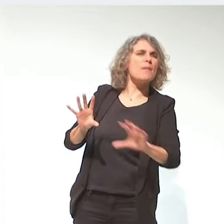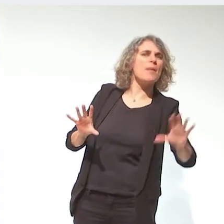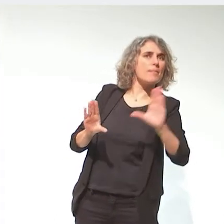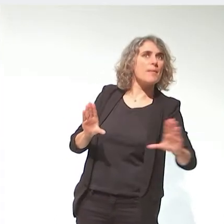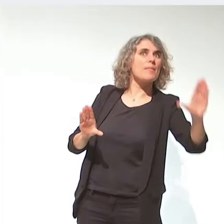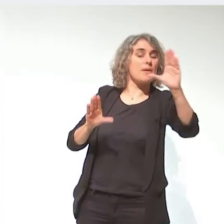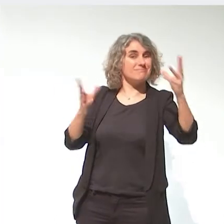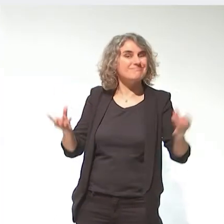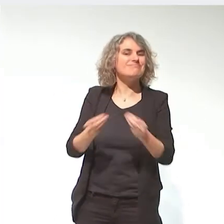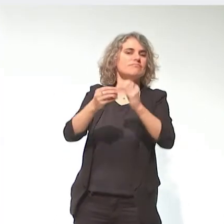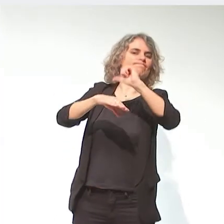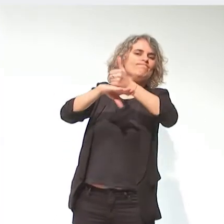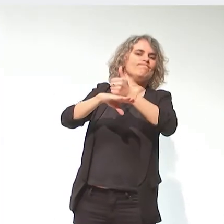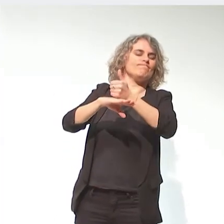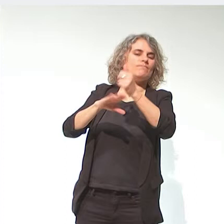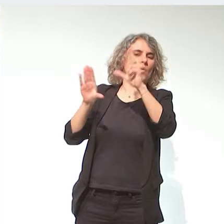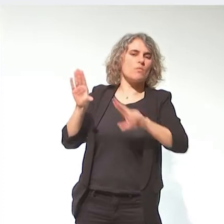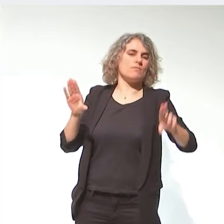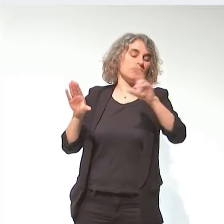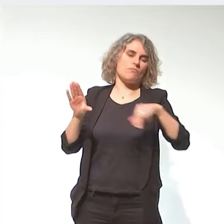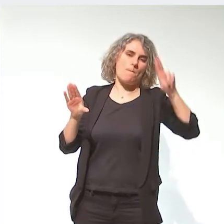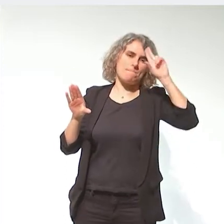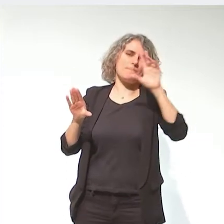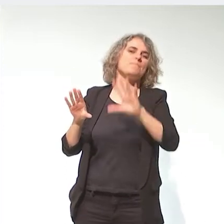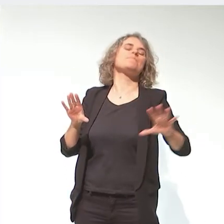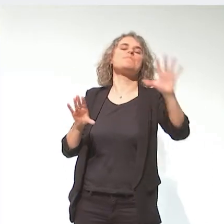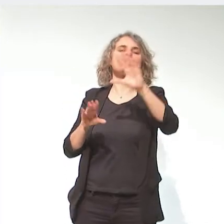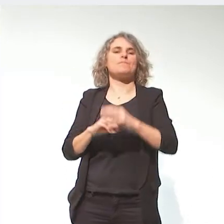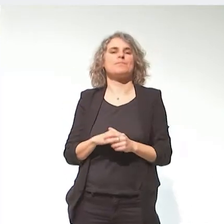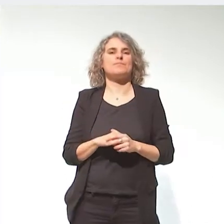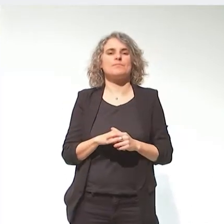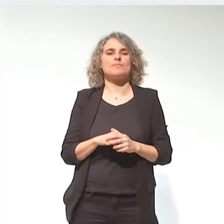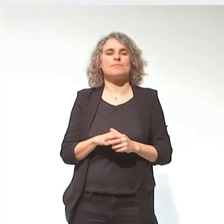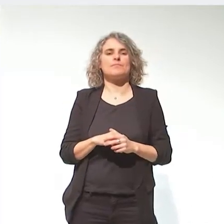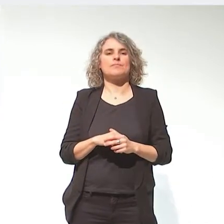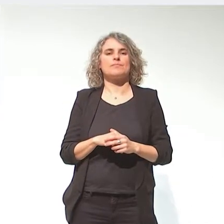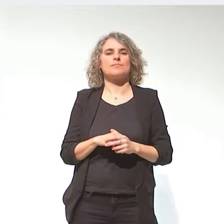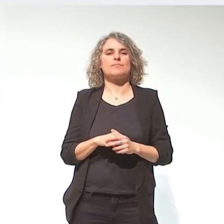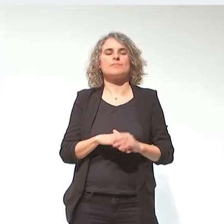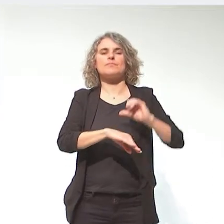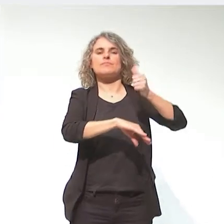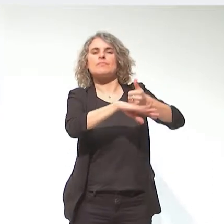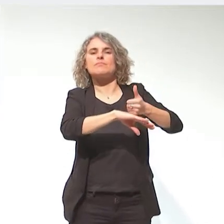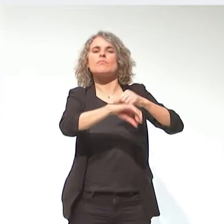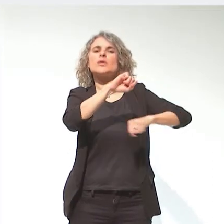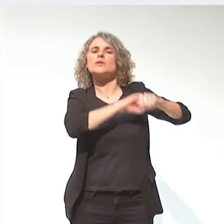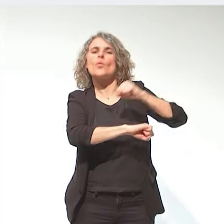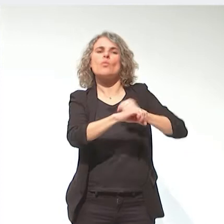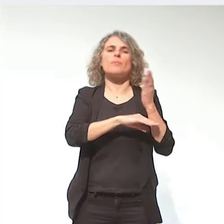of persons with disabilities, and civil society for your support to this